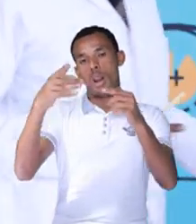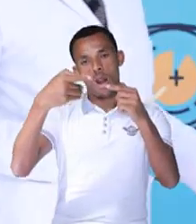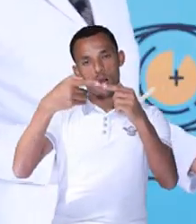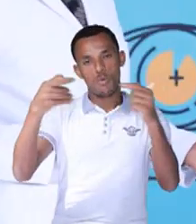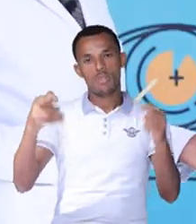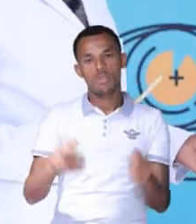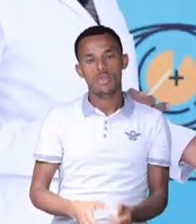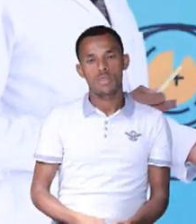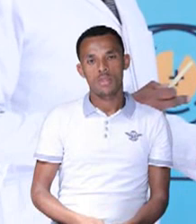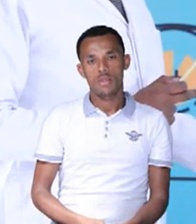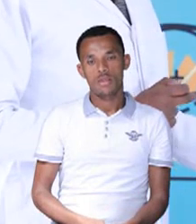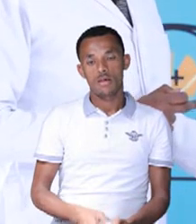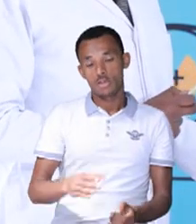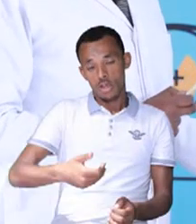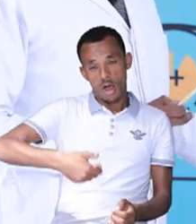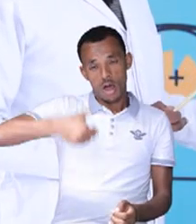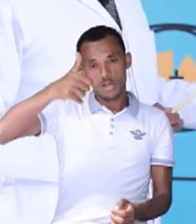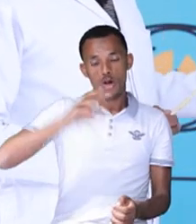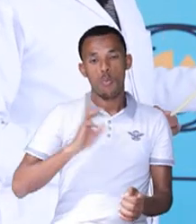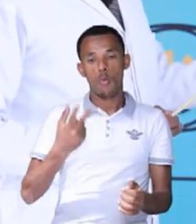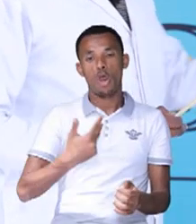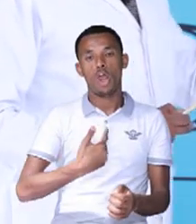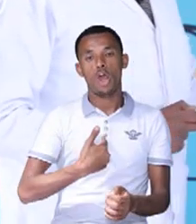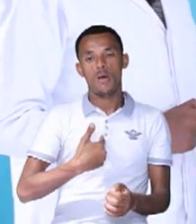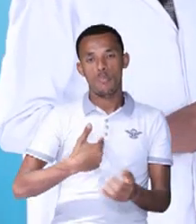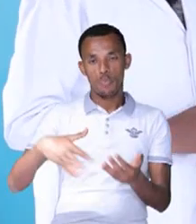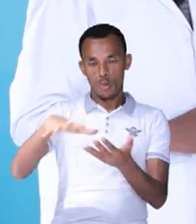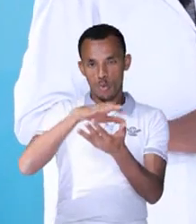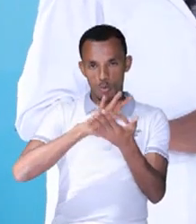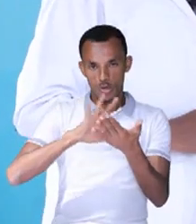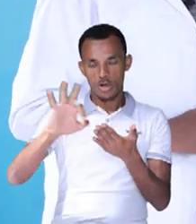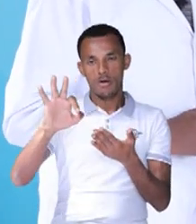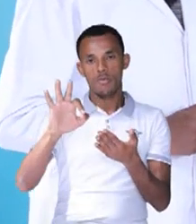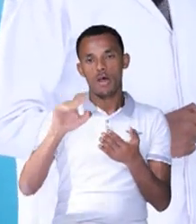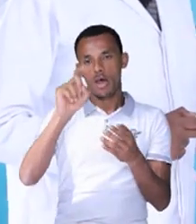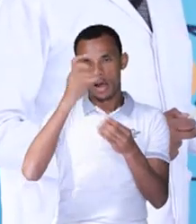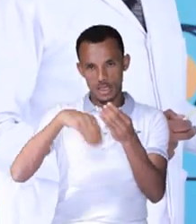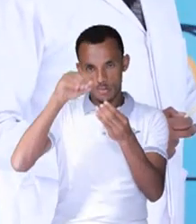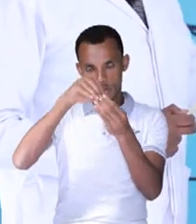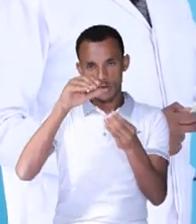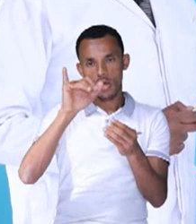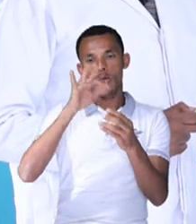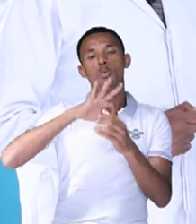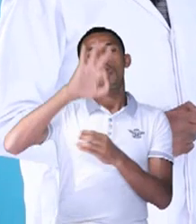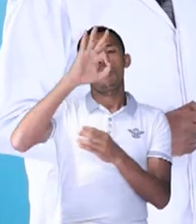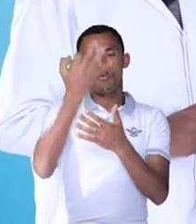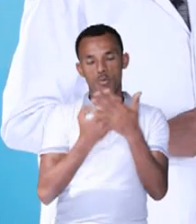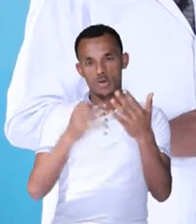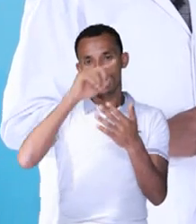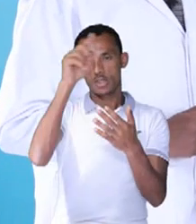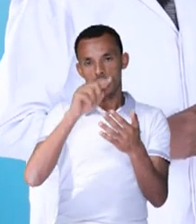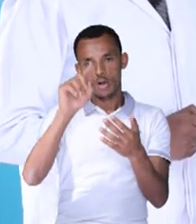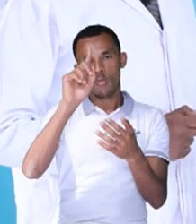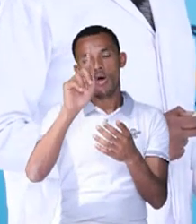one. The other one, we have a complex number. If it was expressed in polar form, say z1